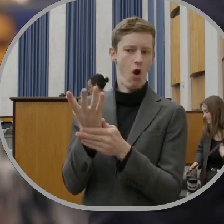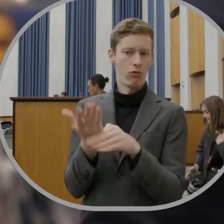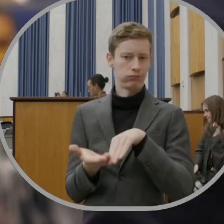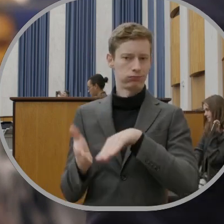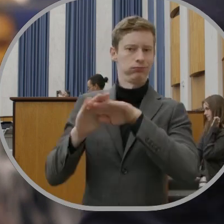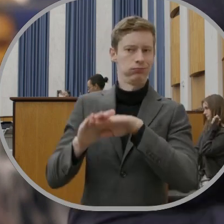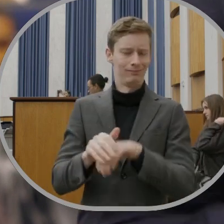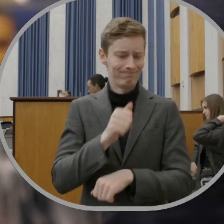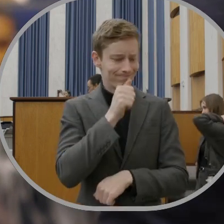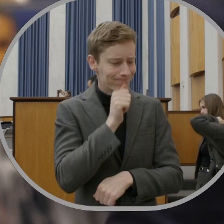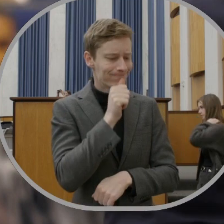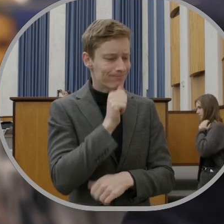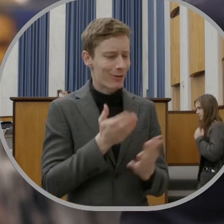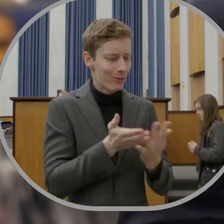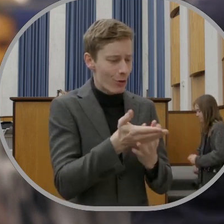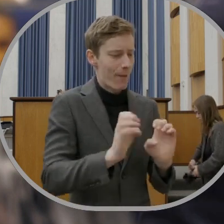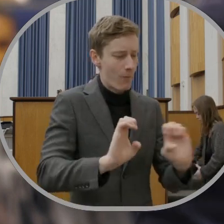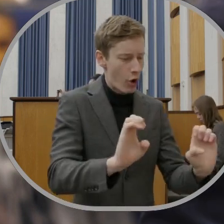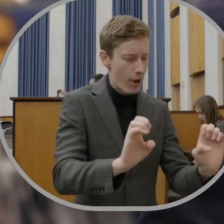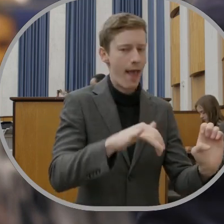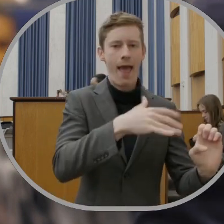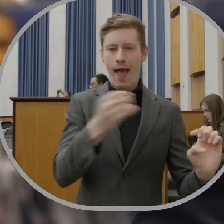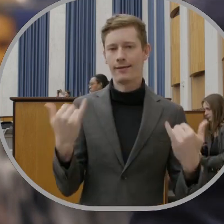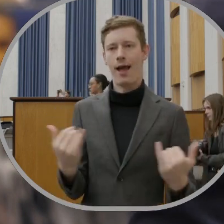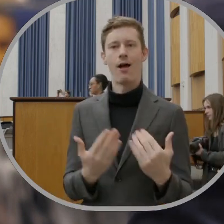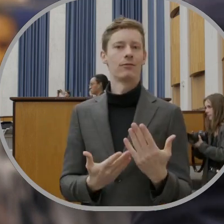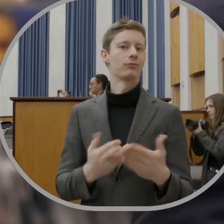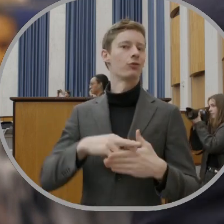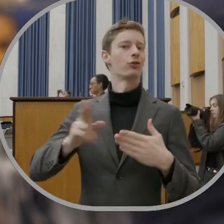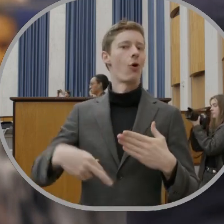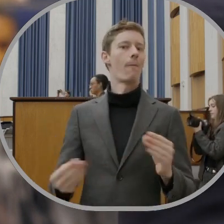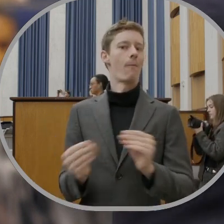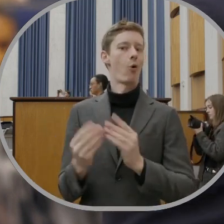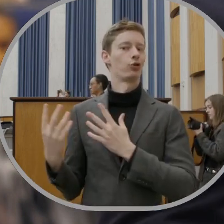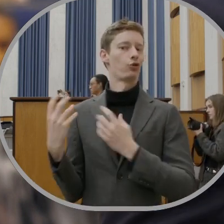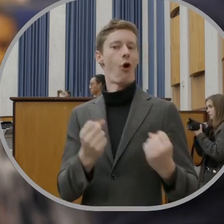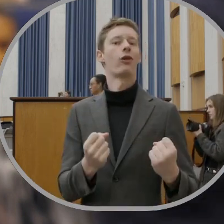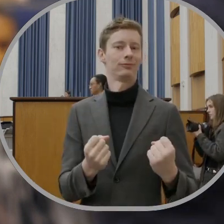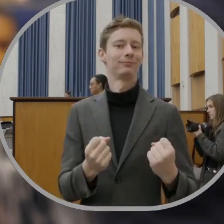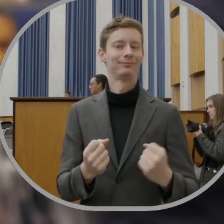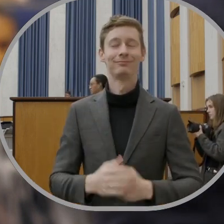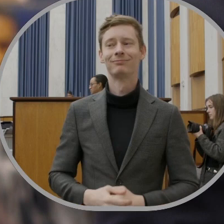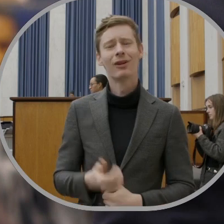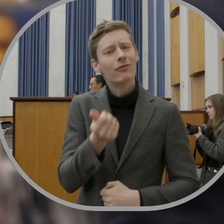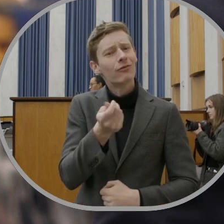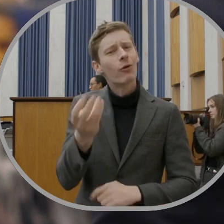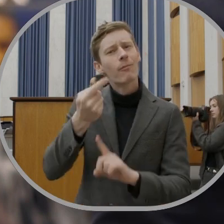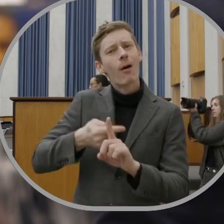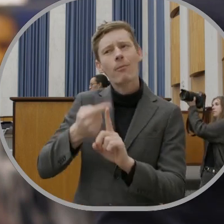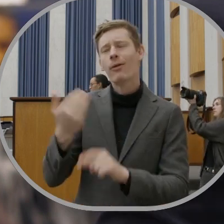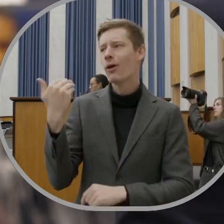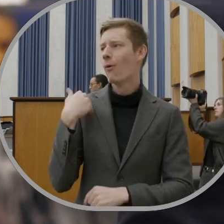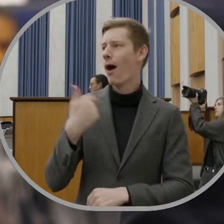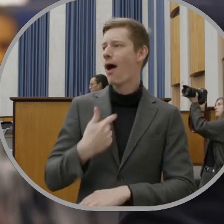we are stronger than we've ever been before. A few months ago, I stood before you